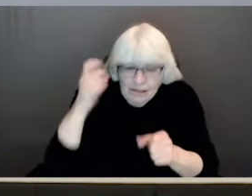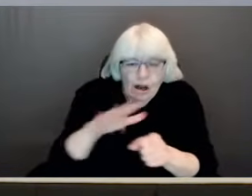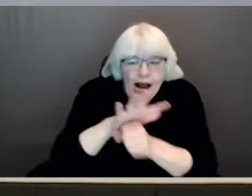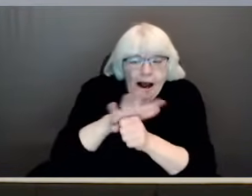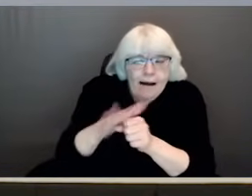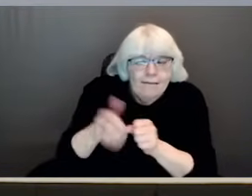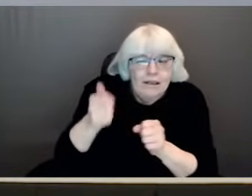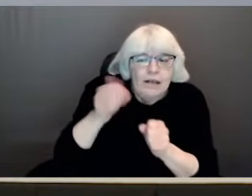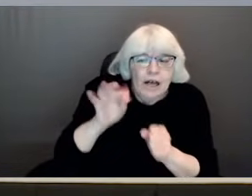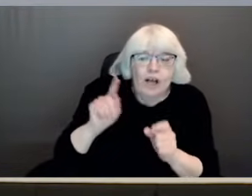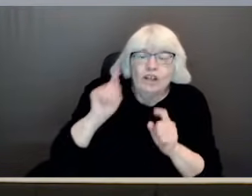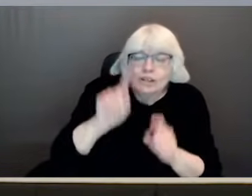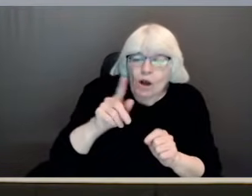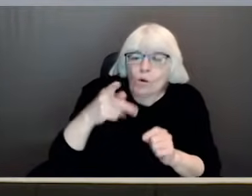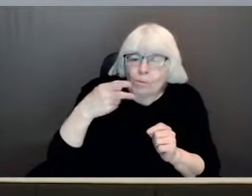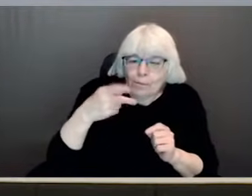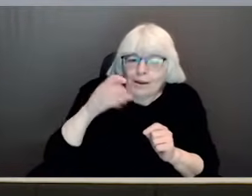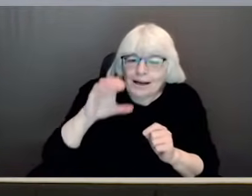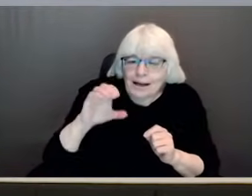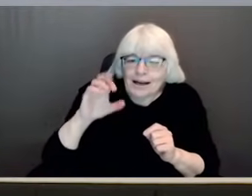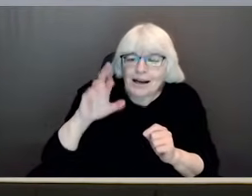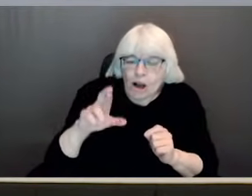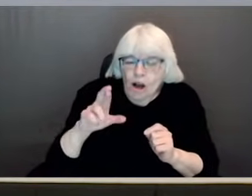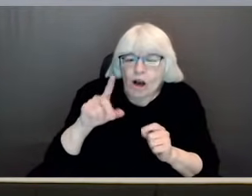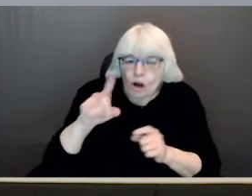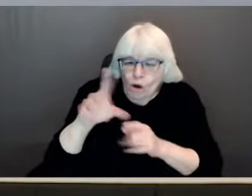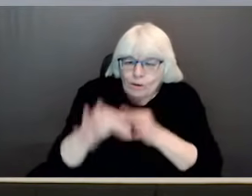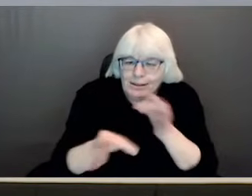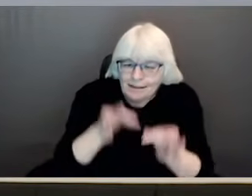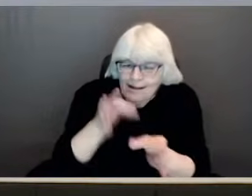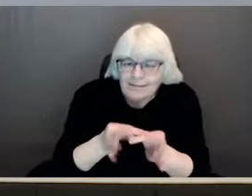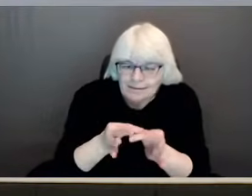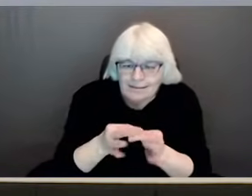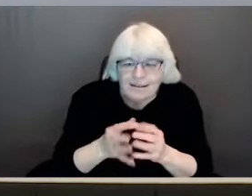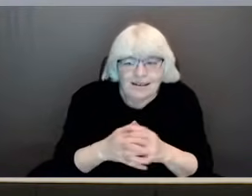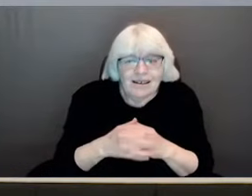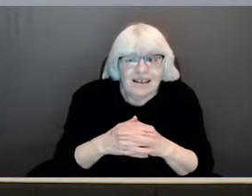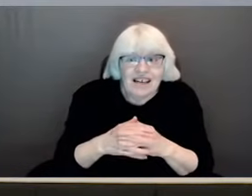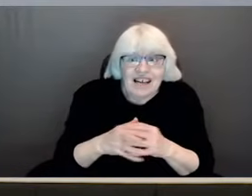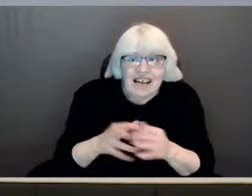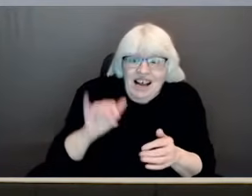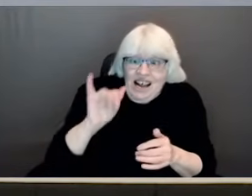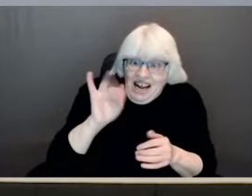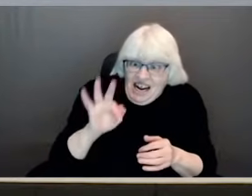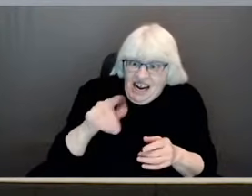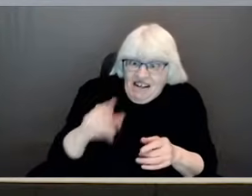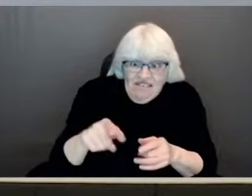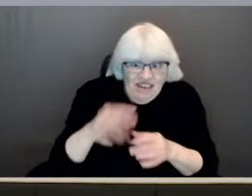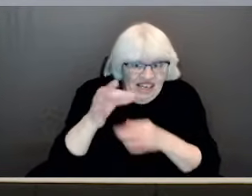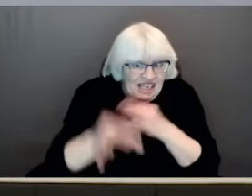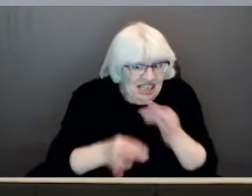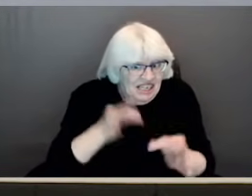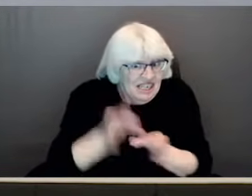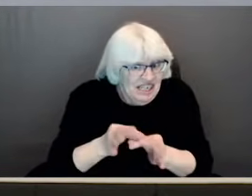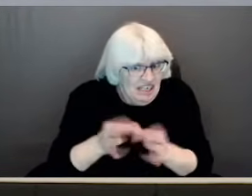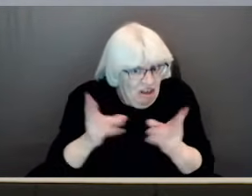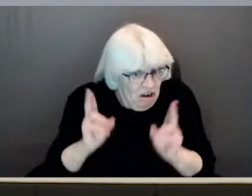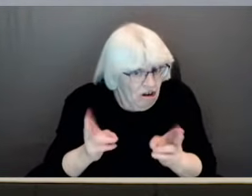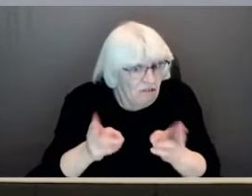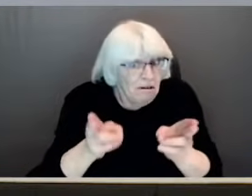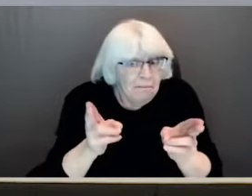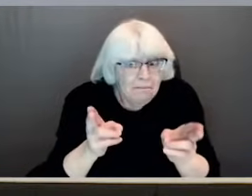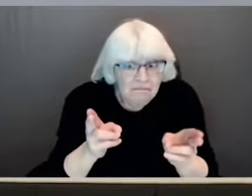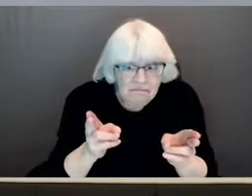only officially diagnosed with COVID-19 after receiving a positive PCR test. I encourage parents and guardians to visit the